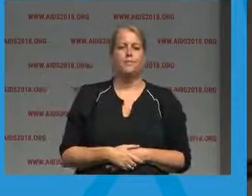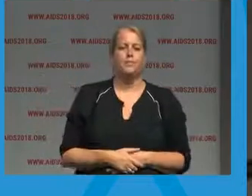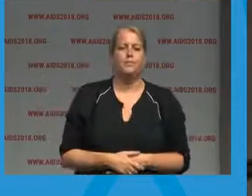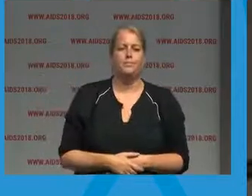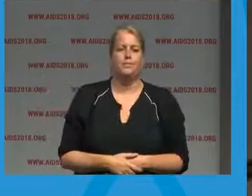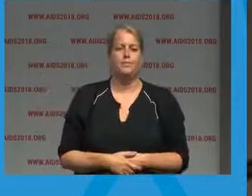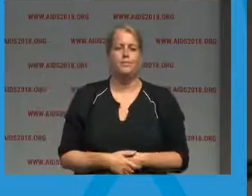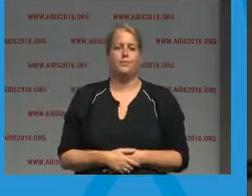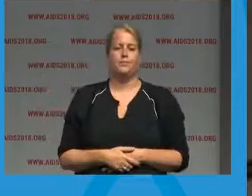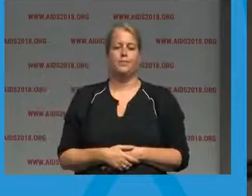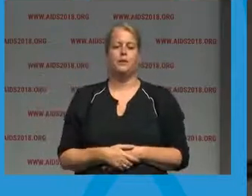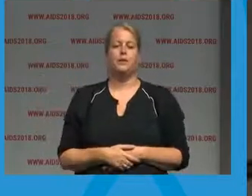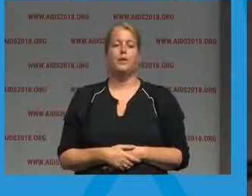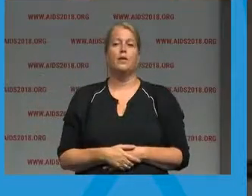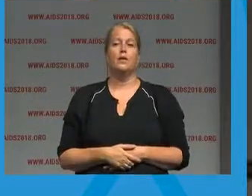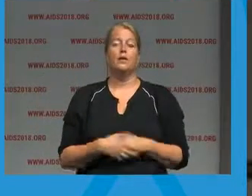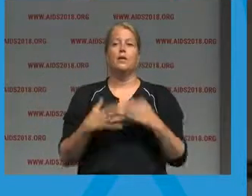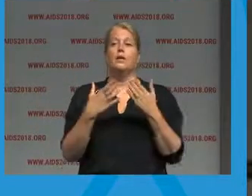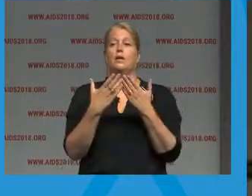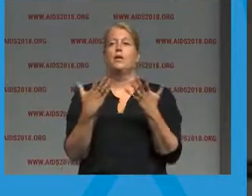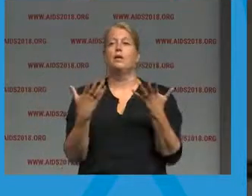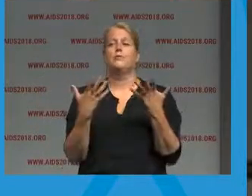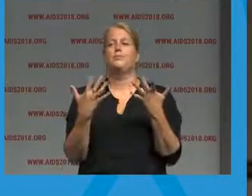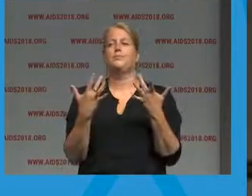The bigger problem,